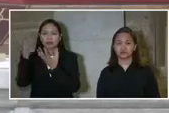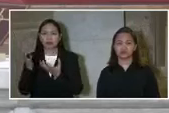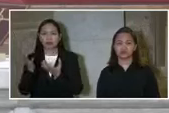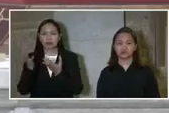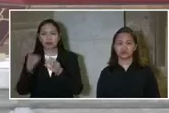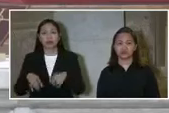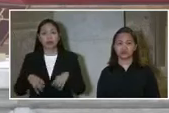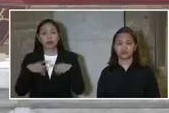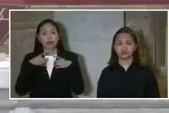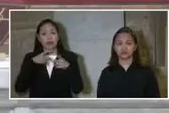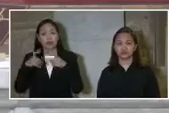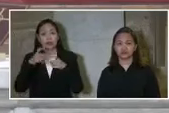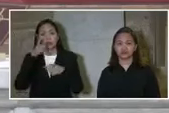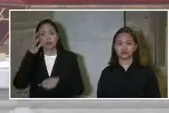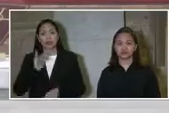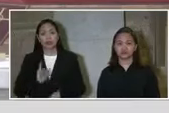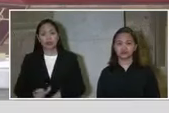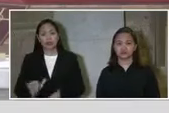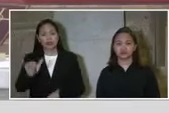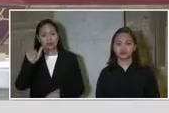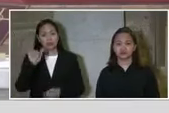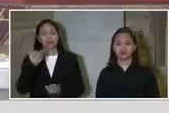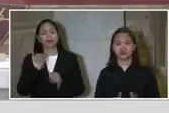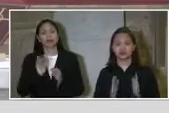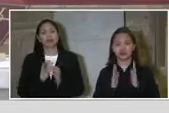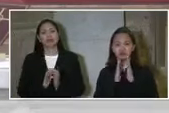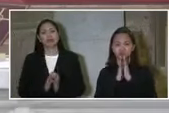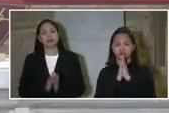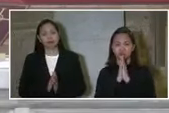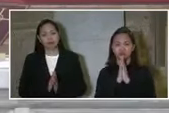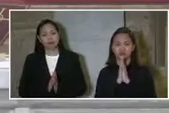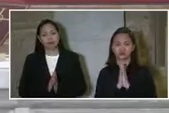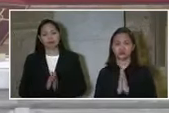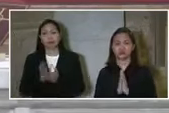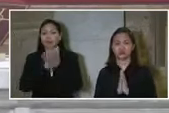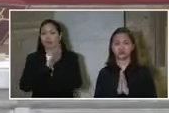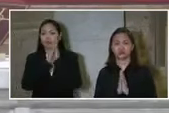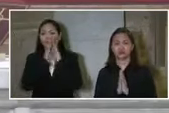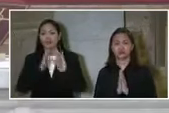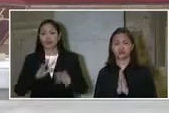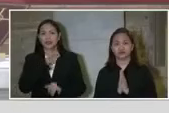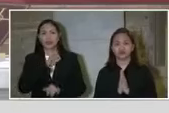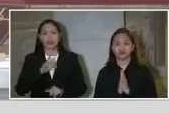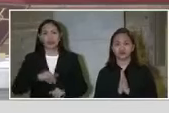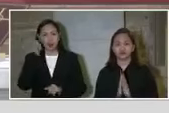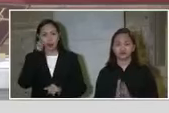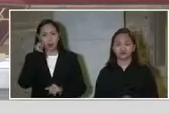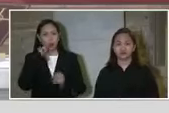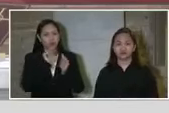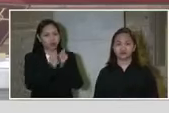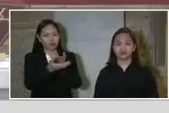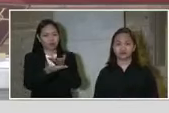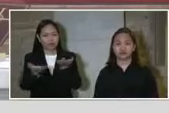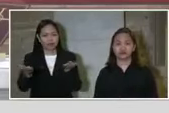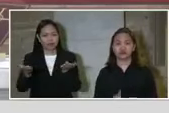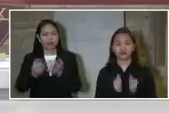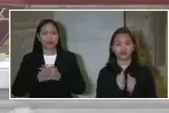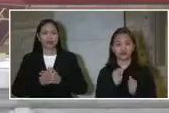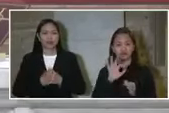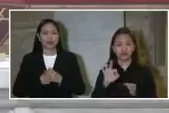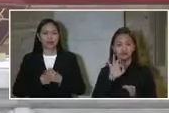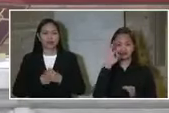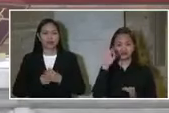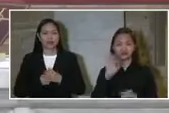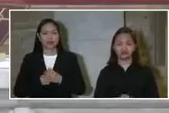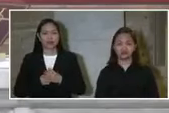live and reign forever and ever. Amen. The peace of the Lord be with you always. And with your spirit.